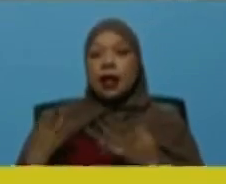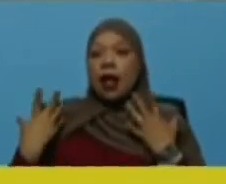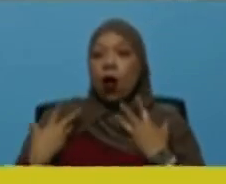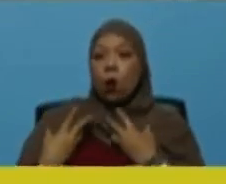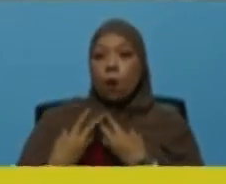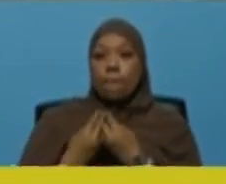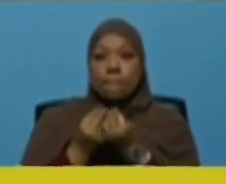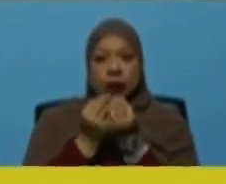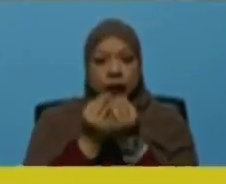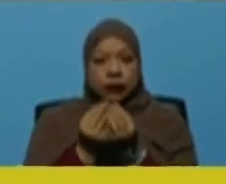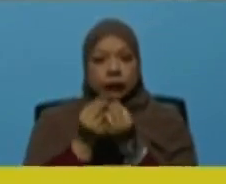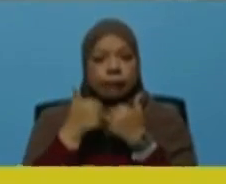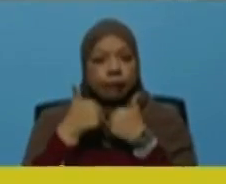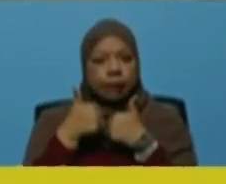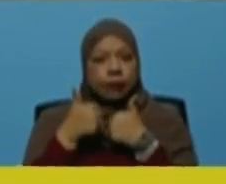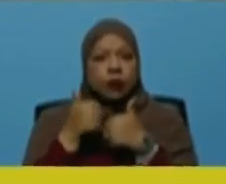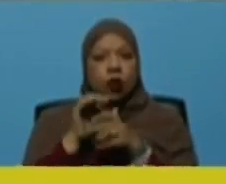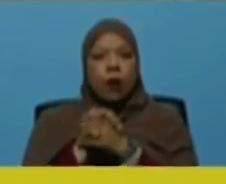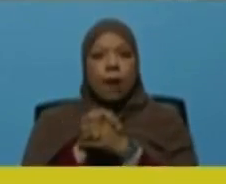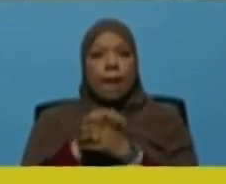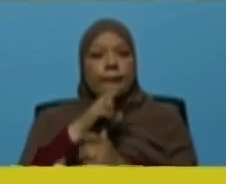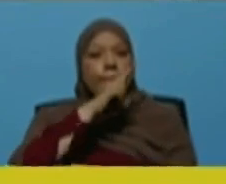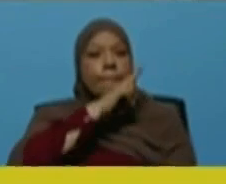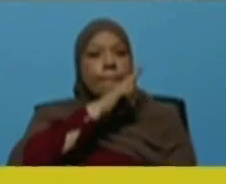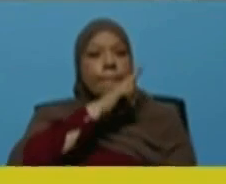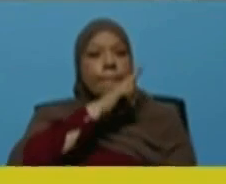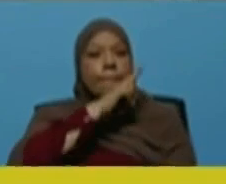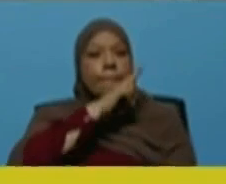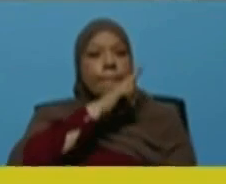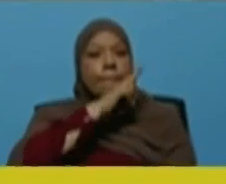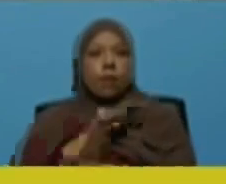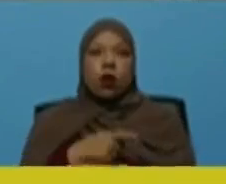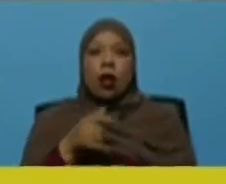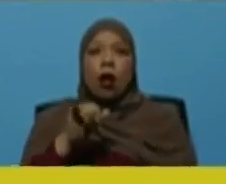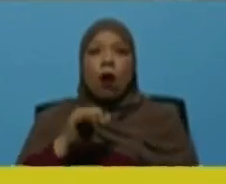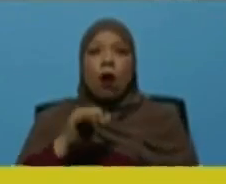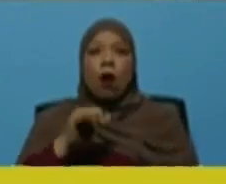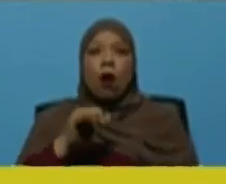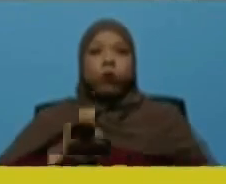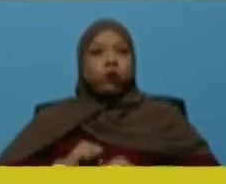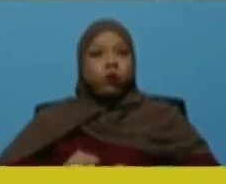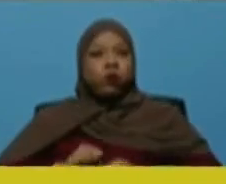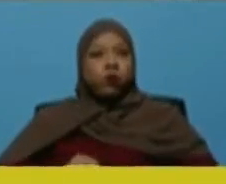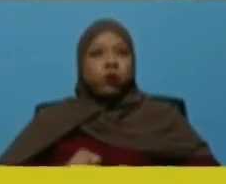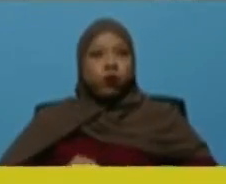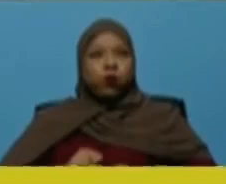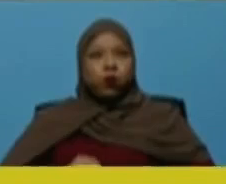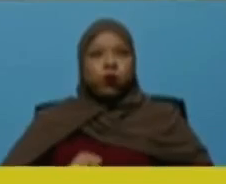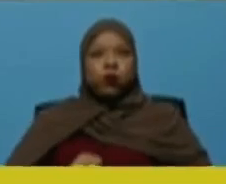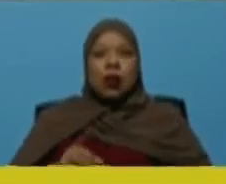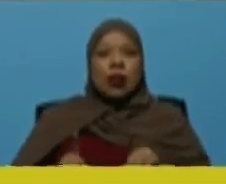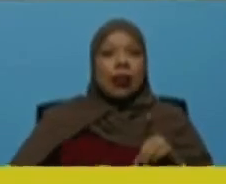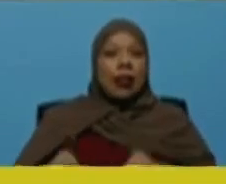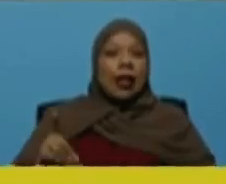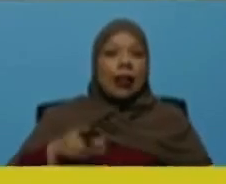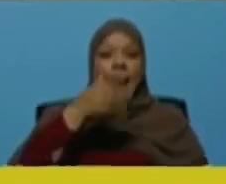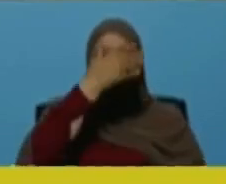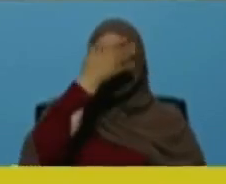she's there. Naomi is arriving.